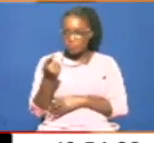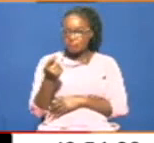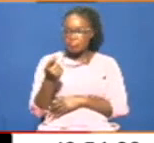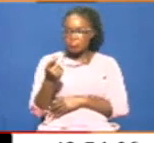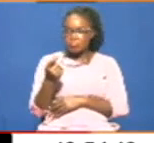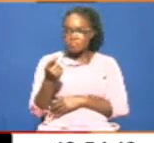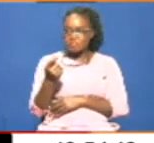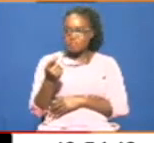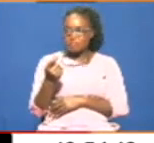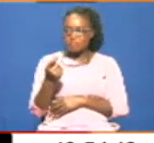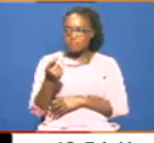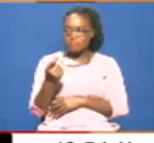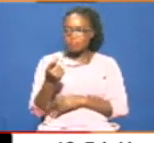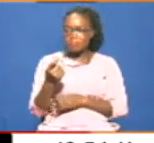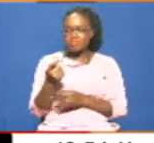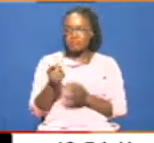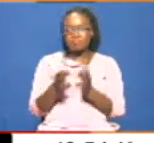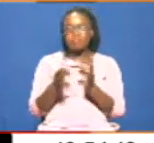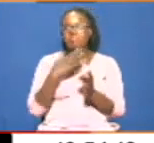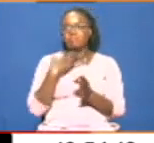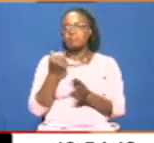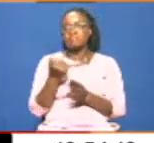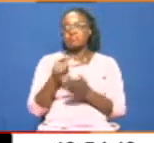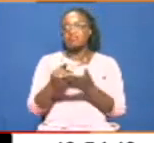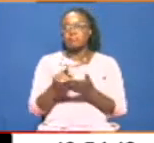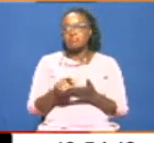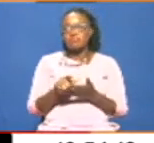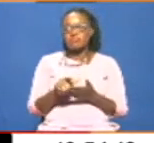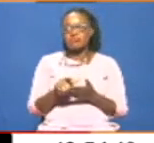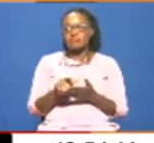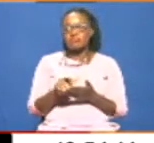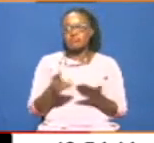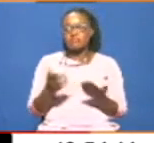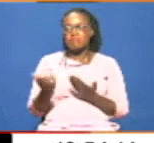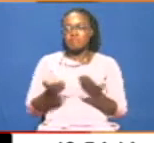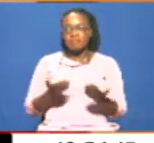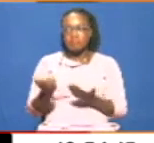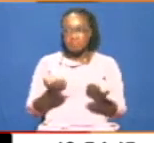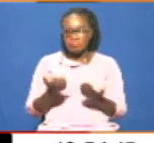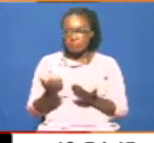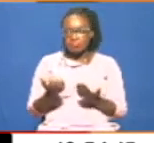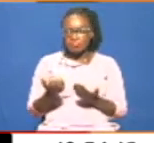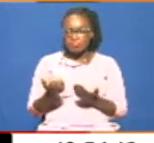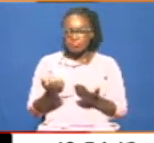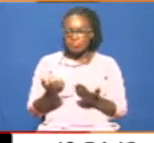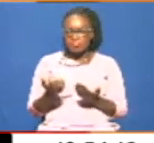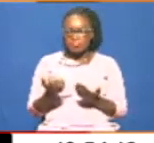can't. If you want to have a loan for a business,